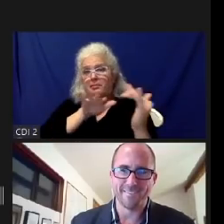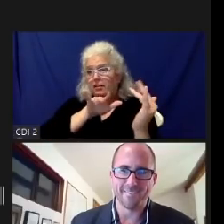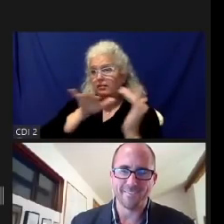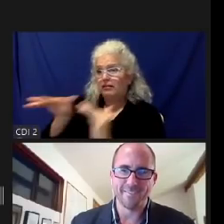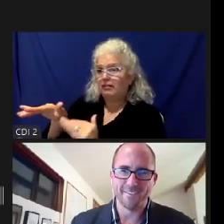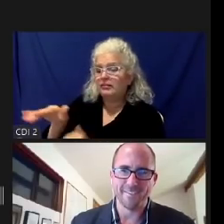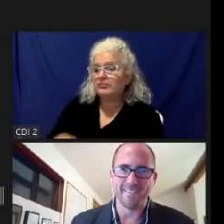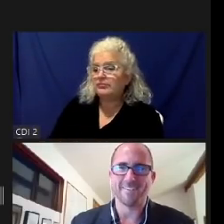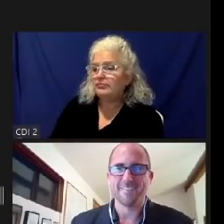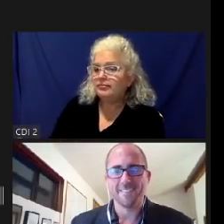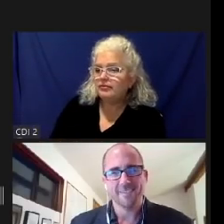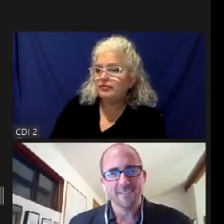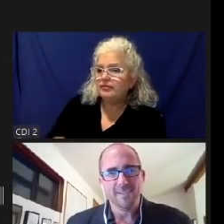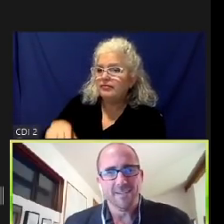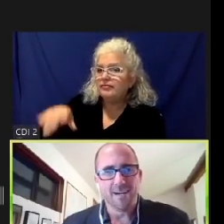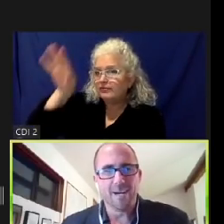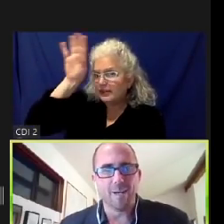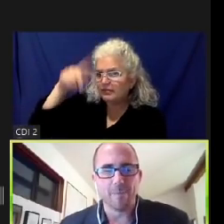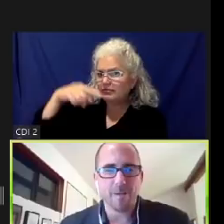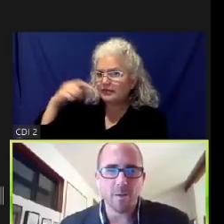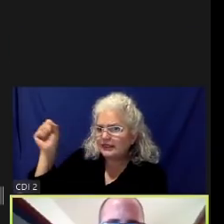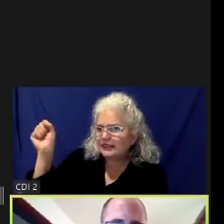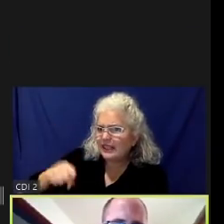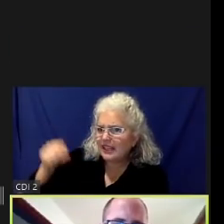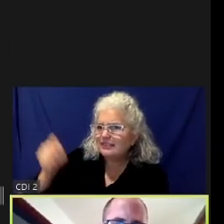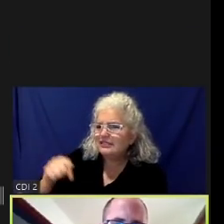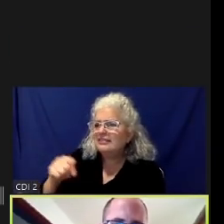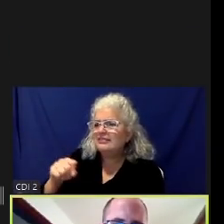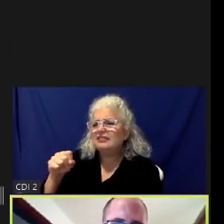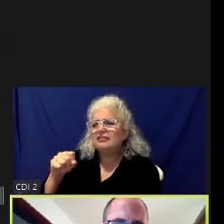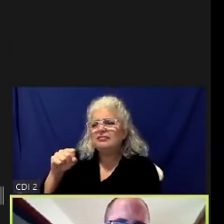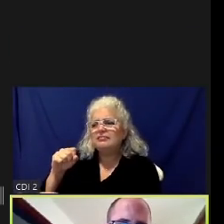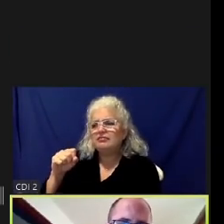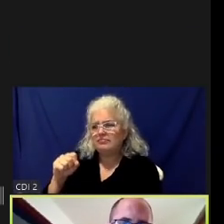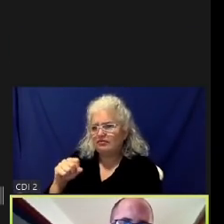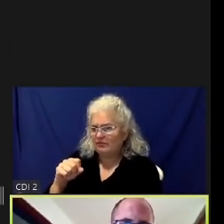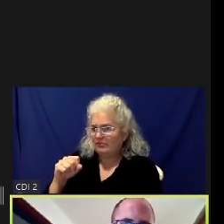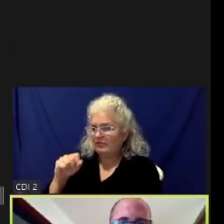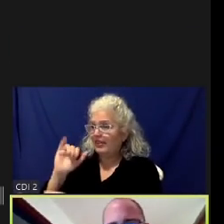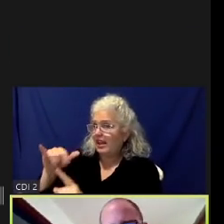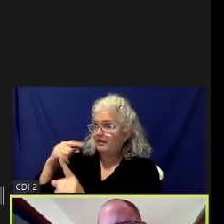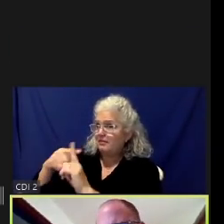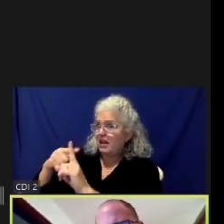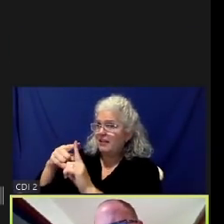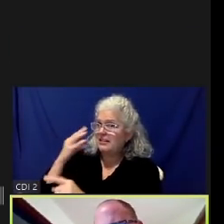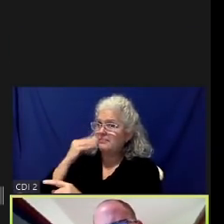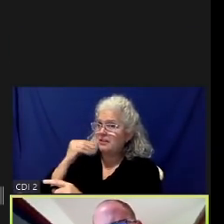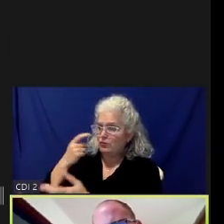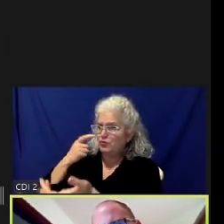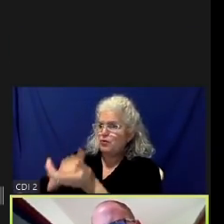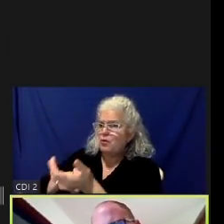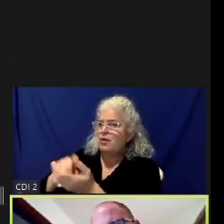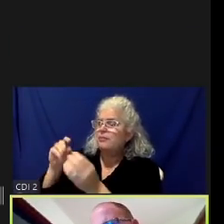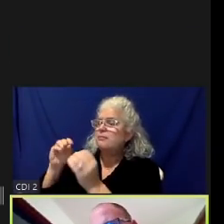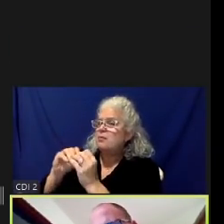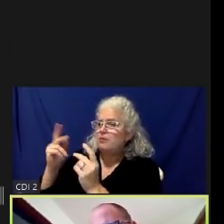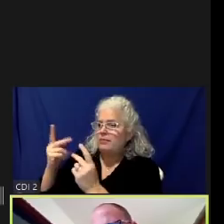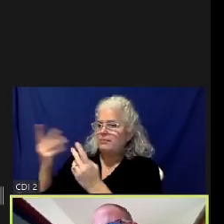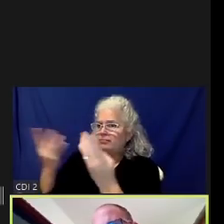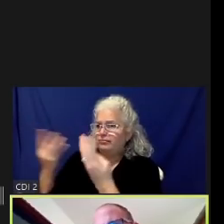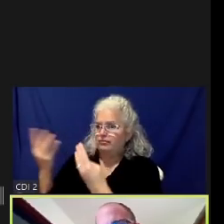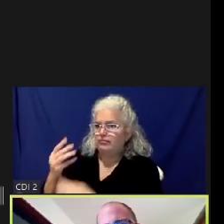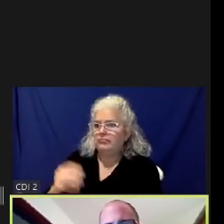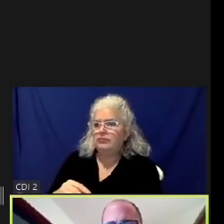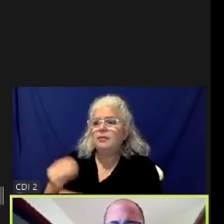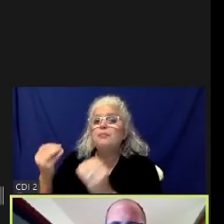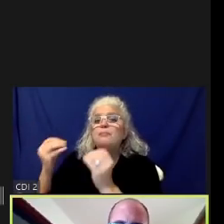volunteers. Yeah. Okay, so let's move on to the next slide. So basically, this